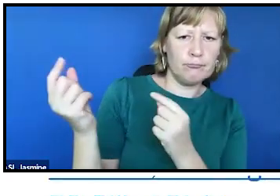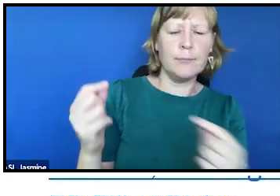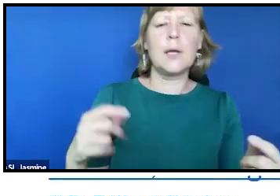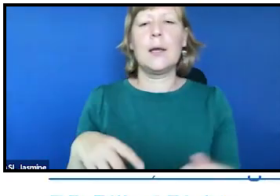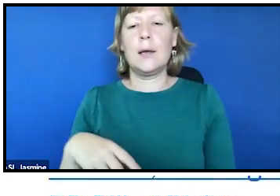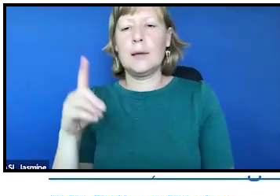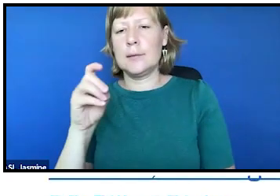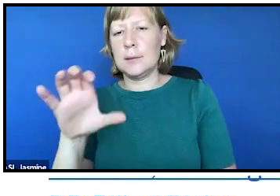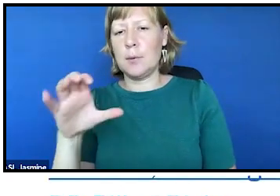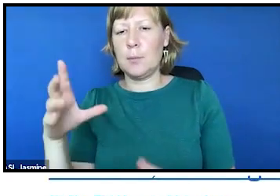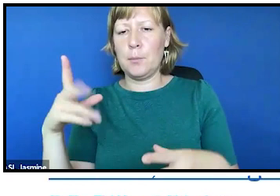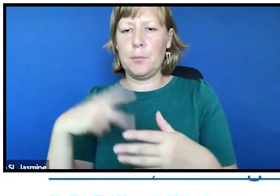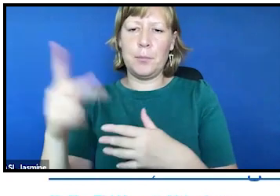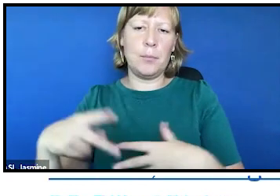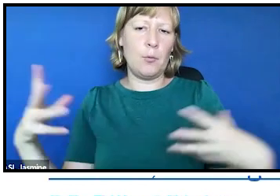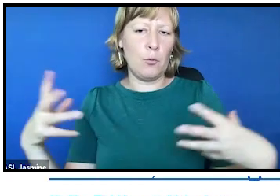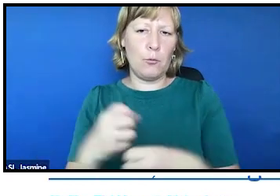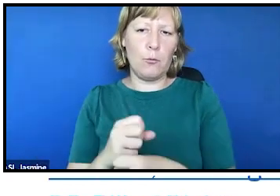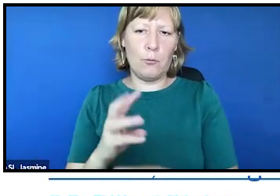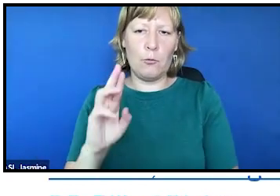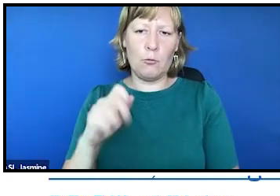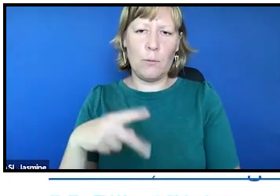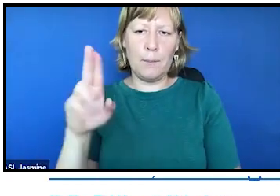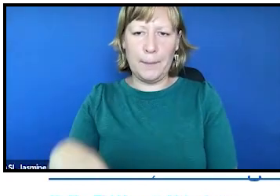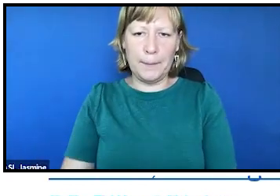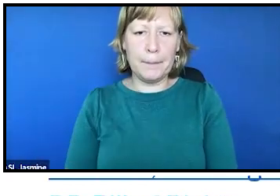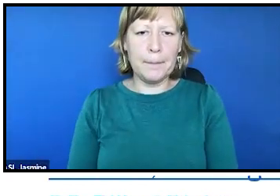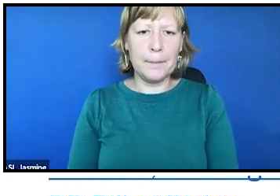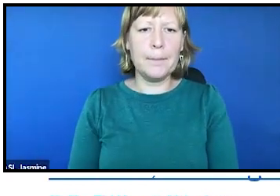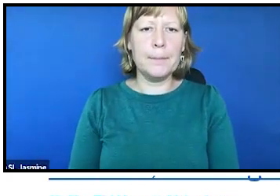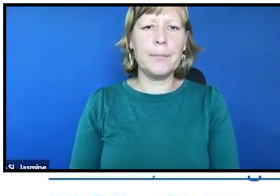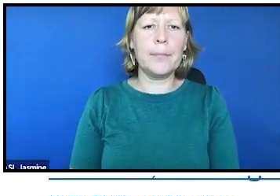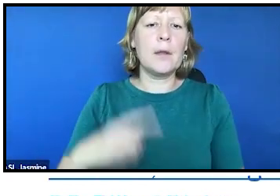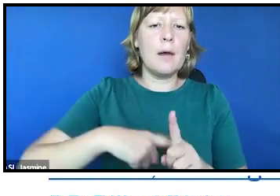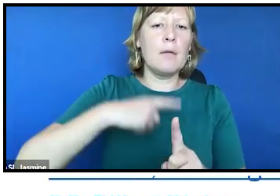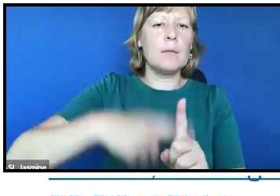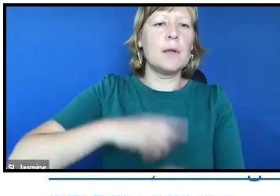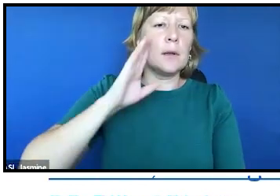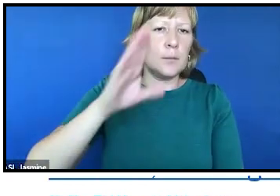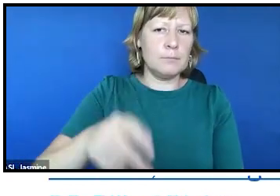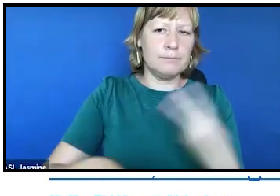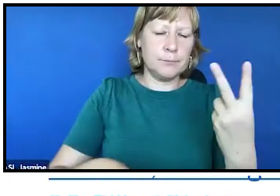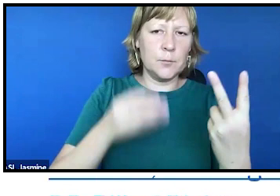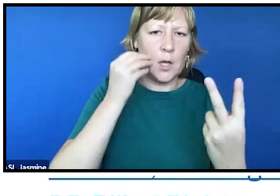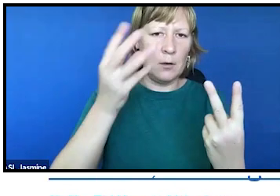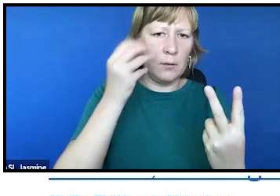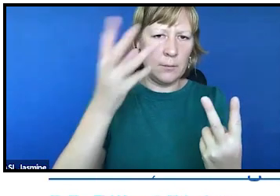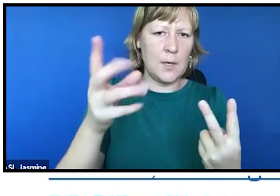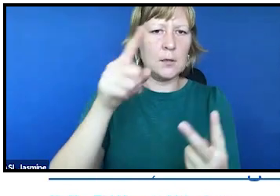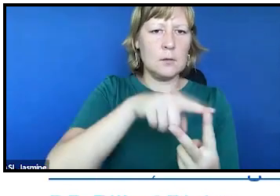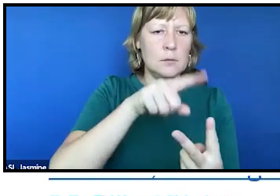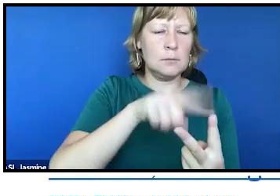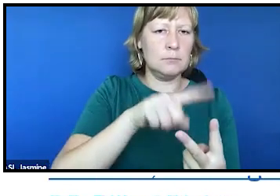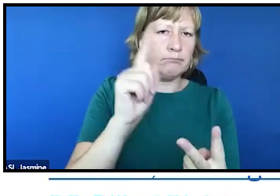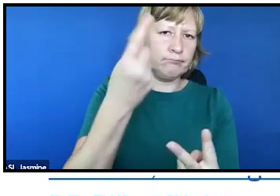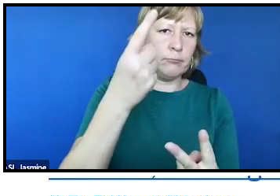For each of the months, we will be putting out at least 2 pieces of information. The first is a 1-page flyer. This